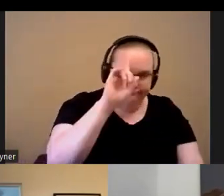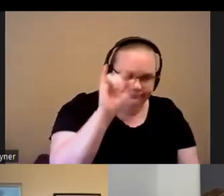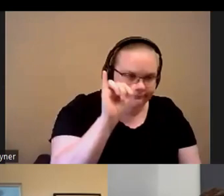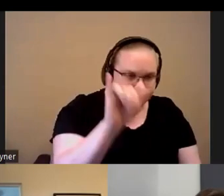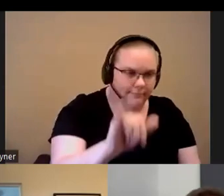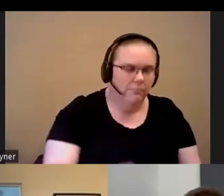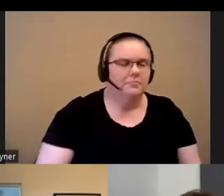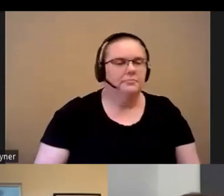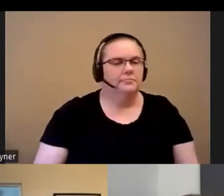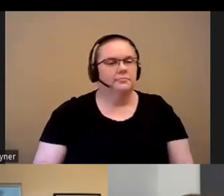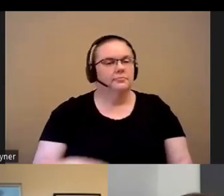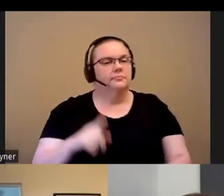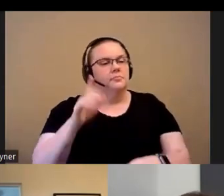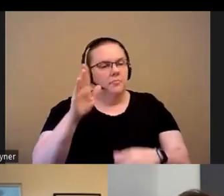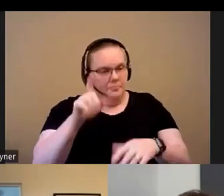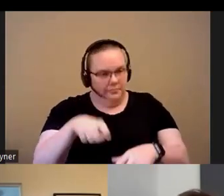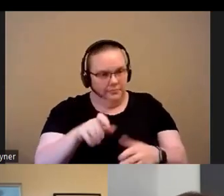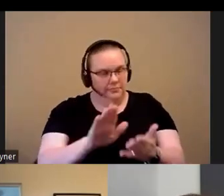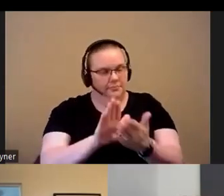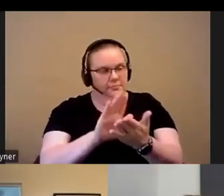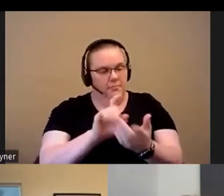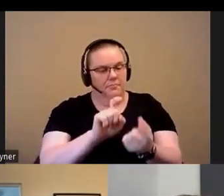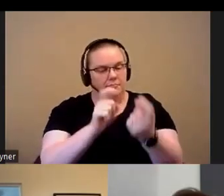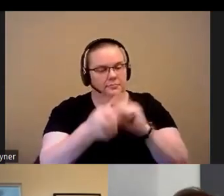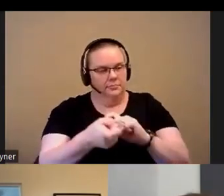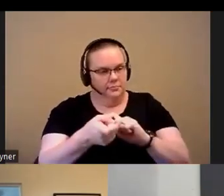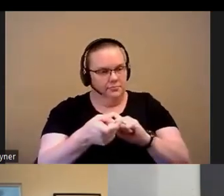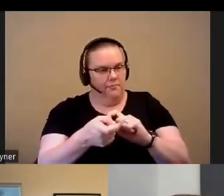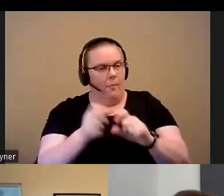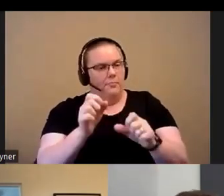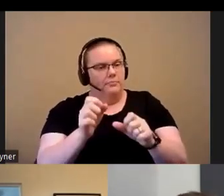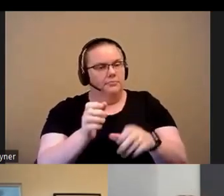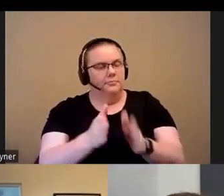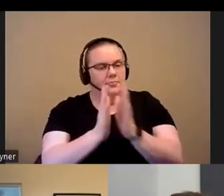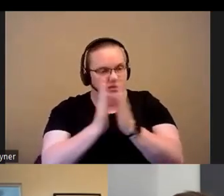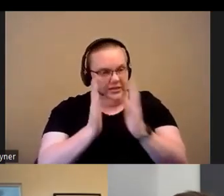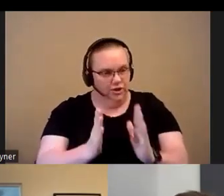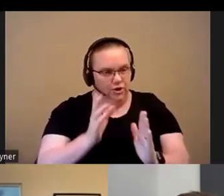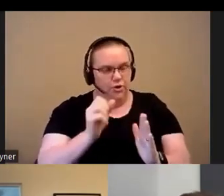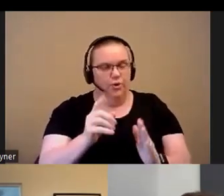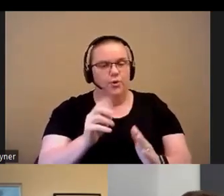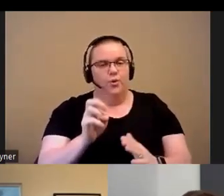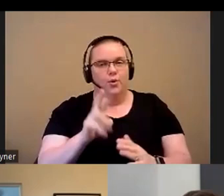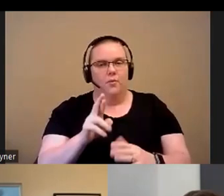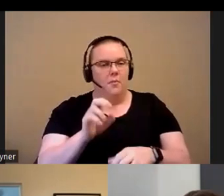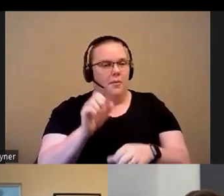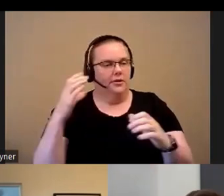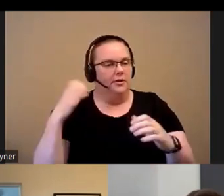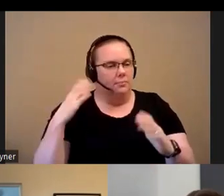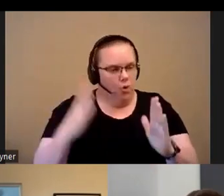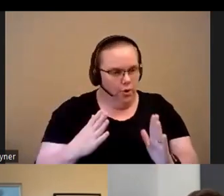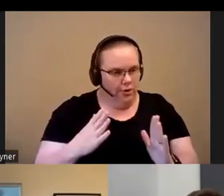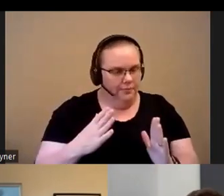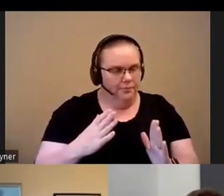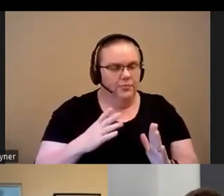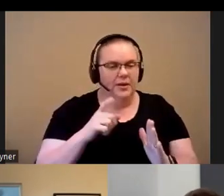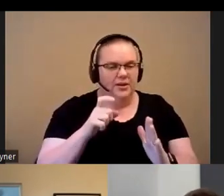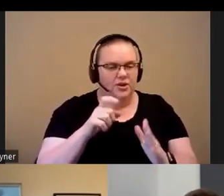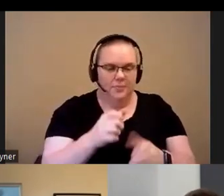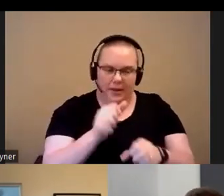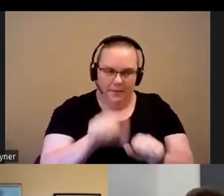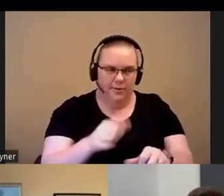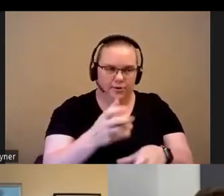You will have to change petitioners or change employment in order to get the 3-year each time. But a lot of